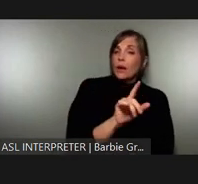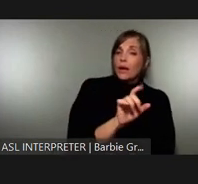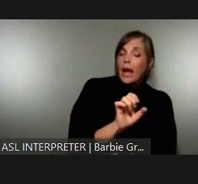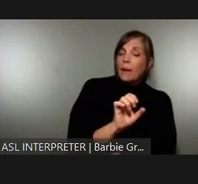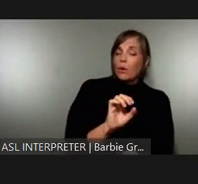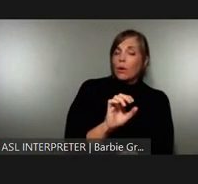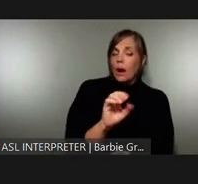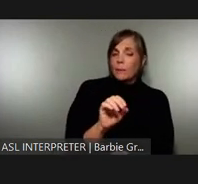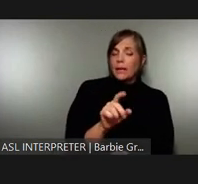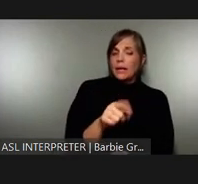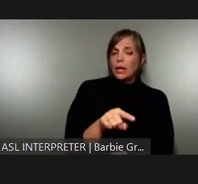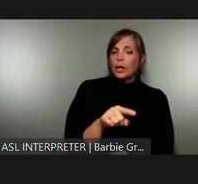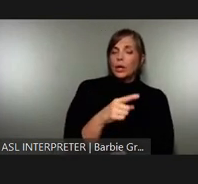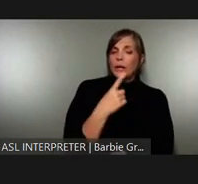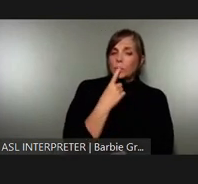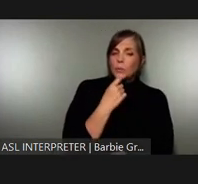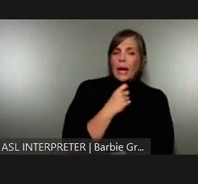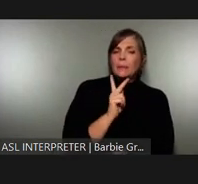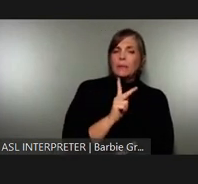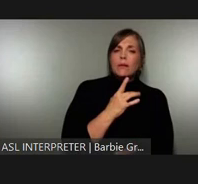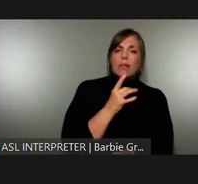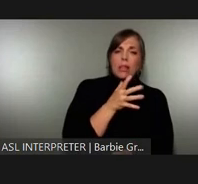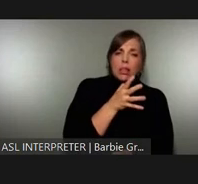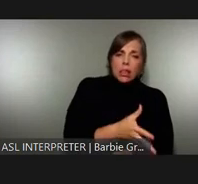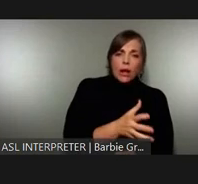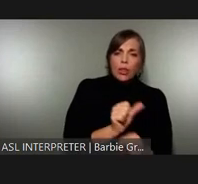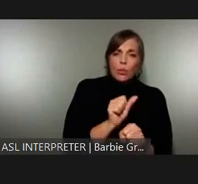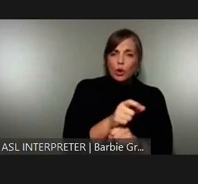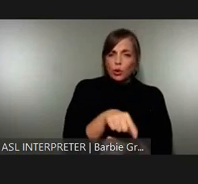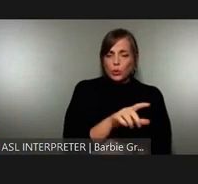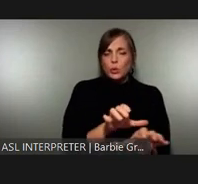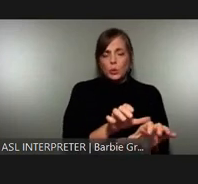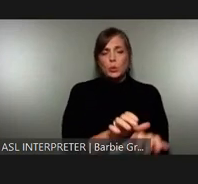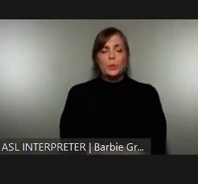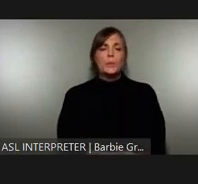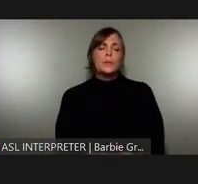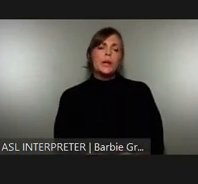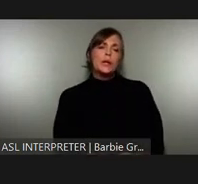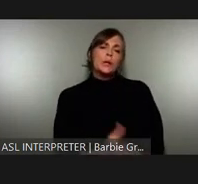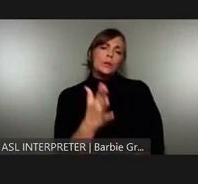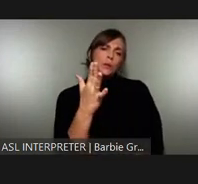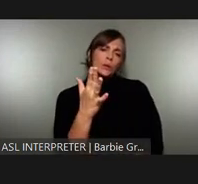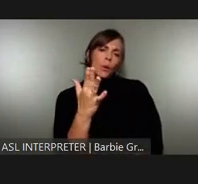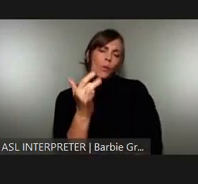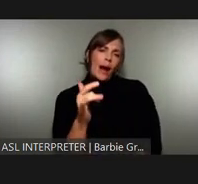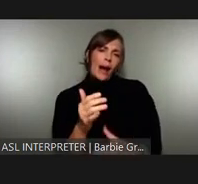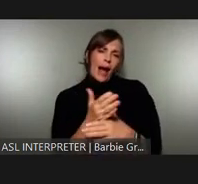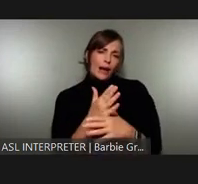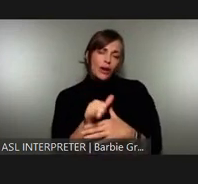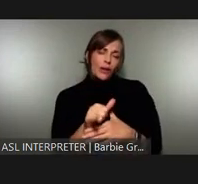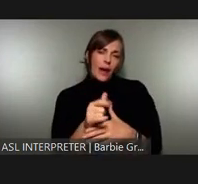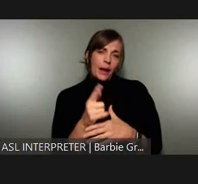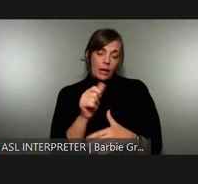People despise the work that you do. And so I share all of that. The Net Promoter Score in Austin, the value